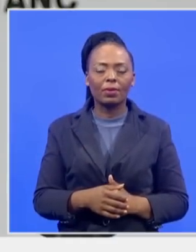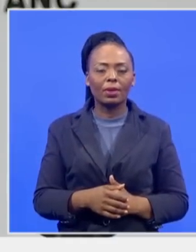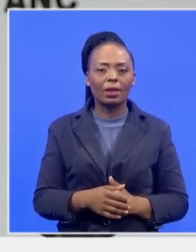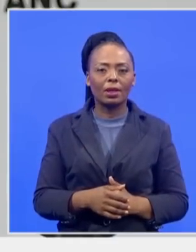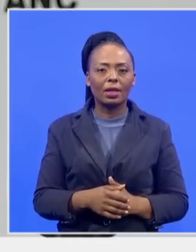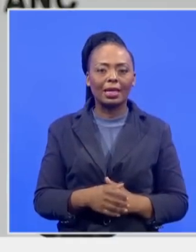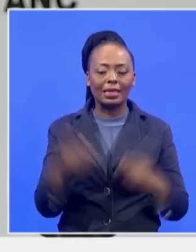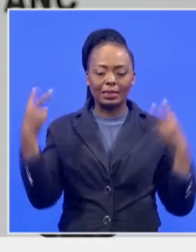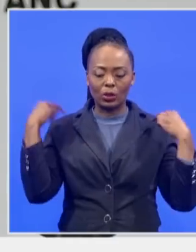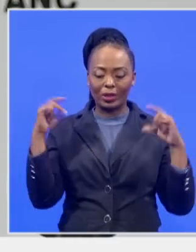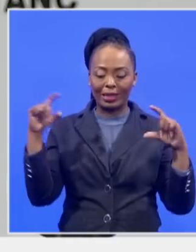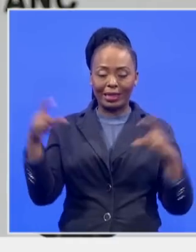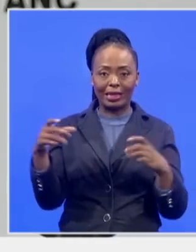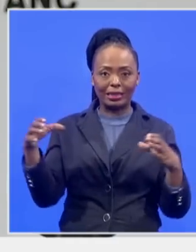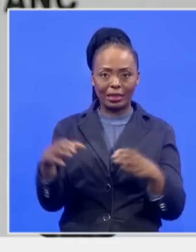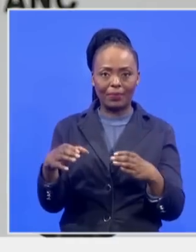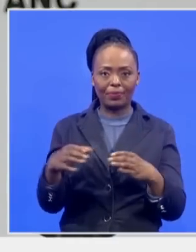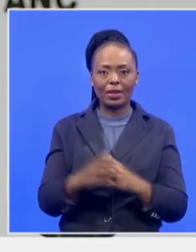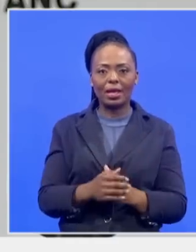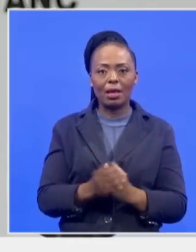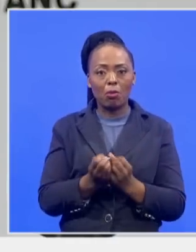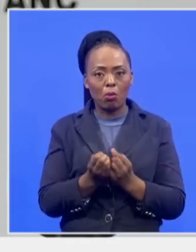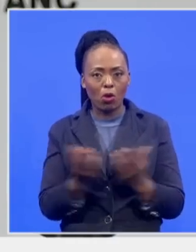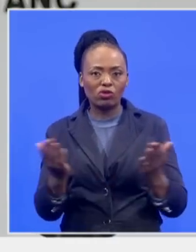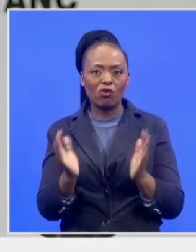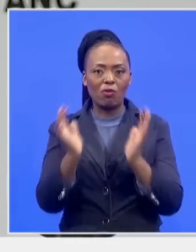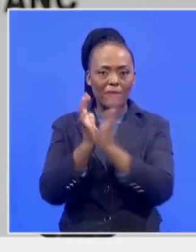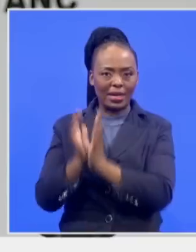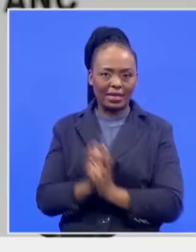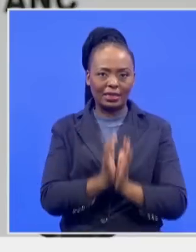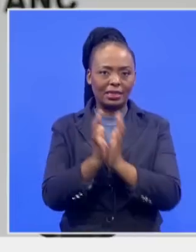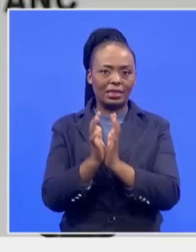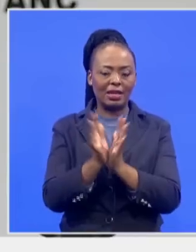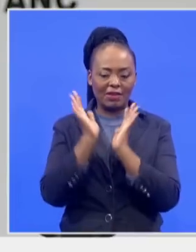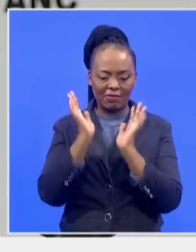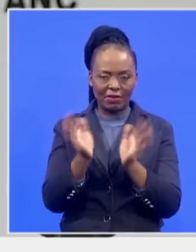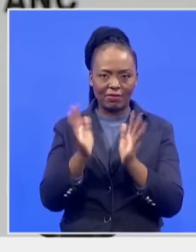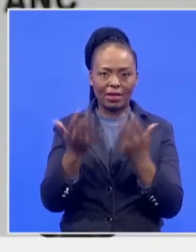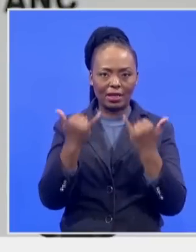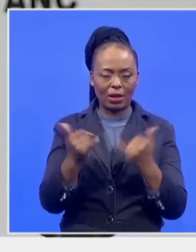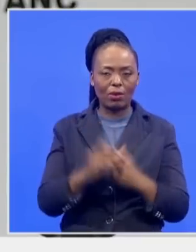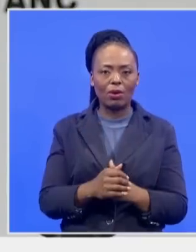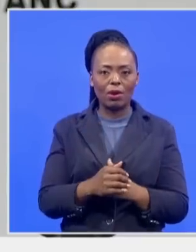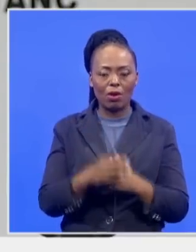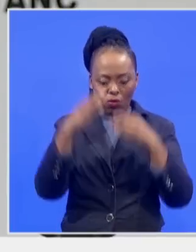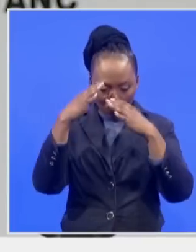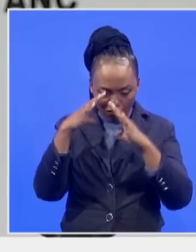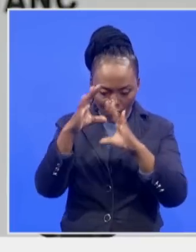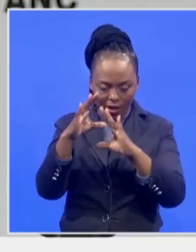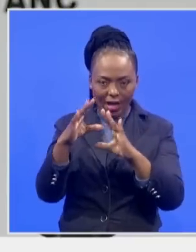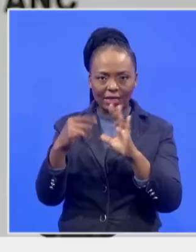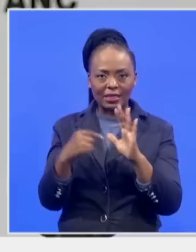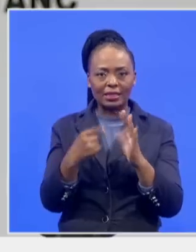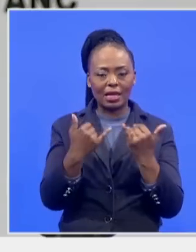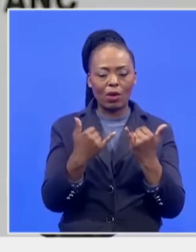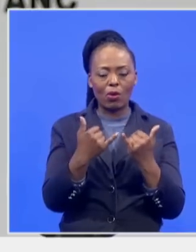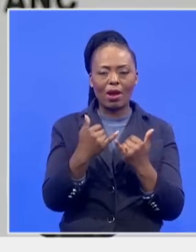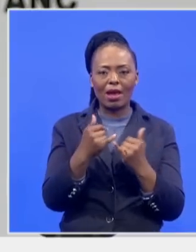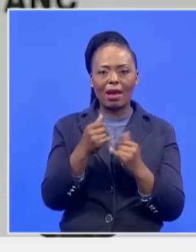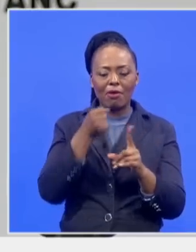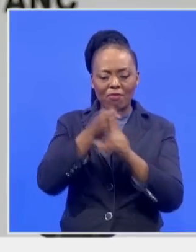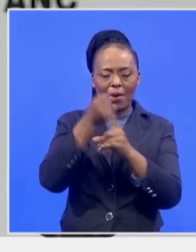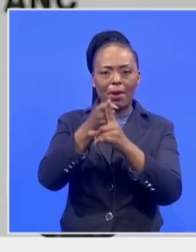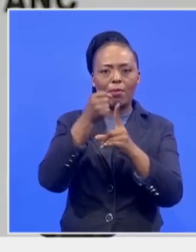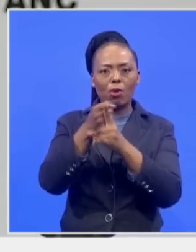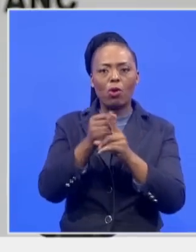The security cluster, we have had a number of meetings and we are doing a lot of work and focusing on the fight against crime. And